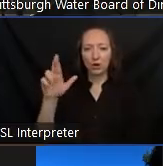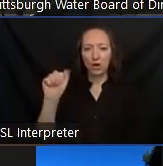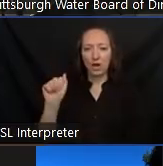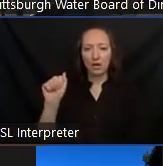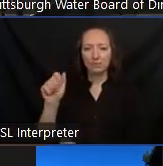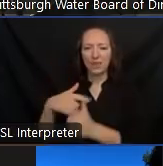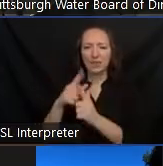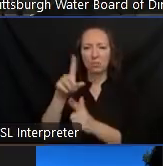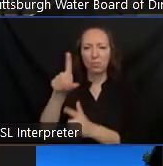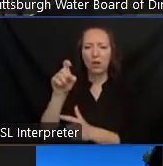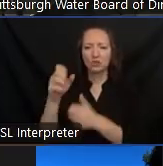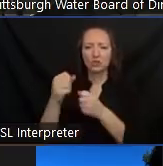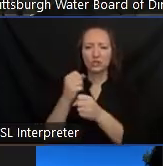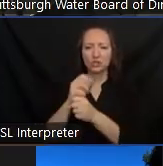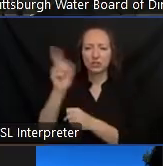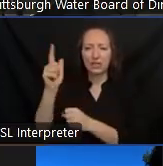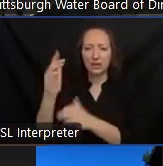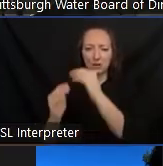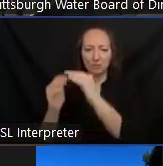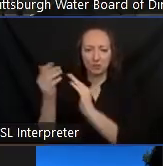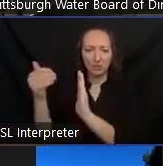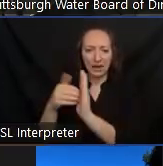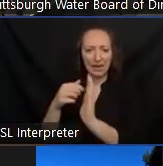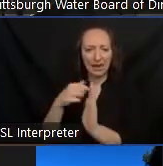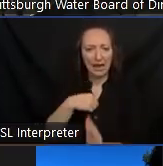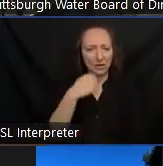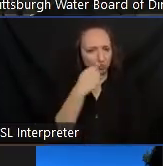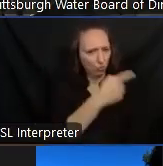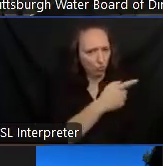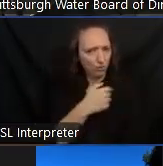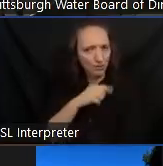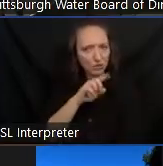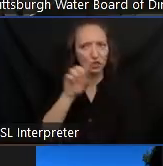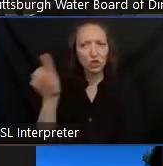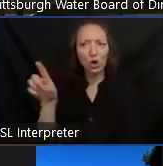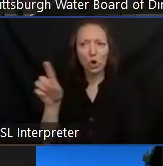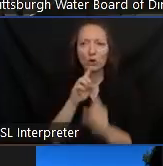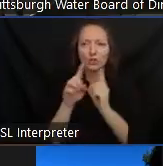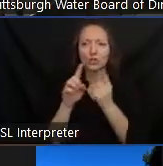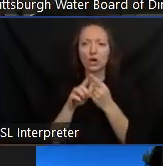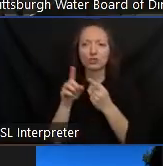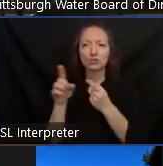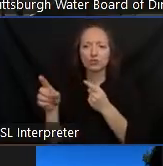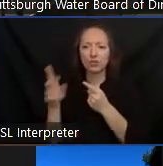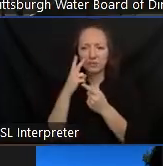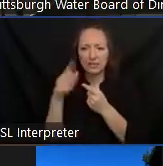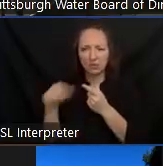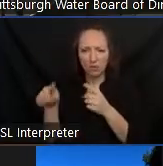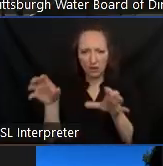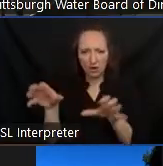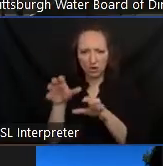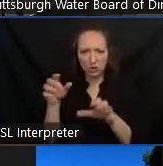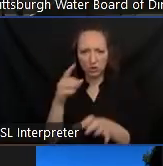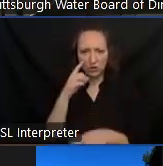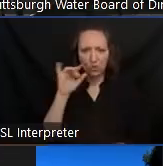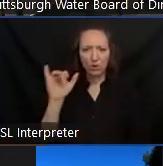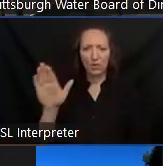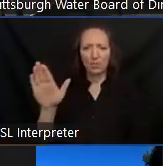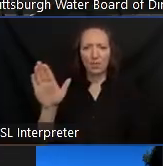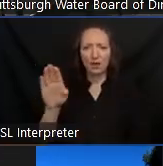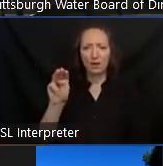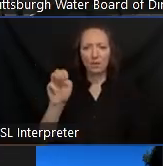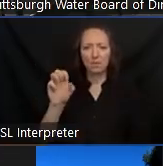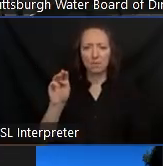rebuilt. So I kind of told Paul I was going to go up there, talk to those folks, see what they're doing in their membrane filtration plant. And after the chief